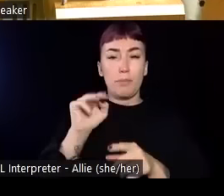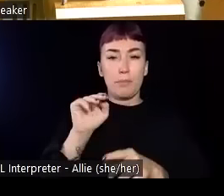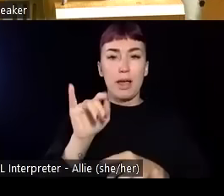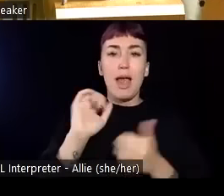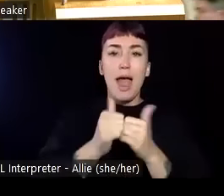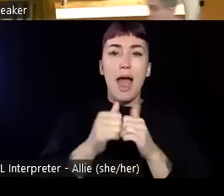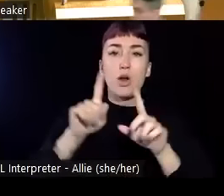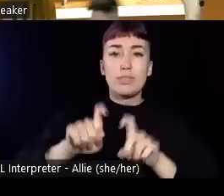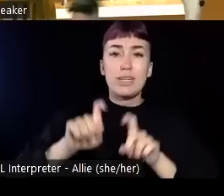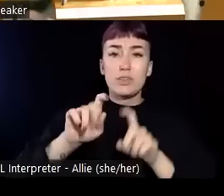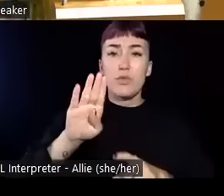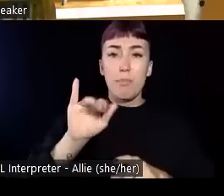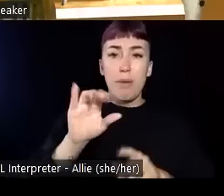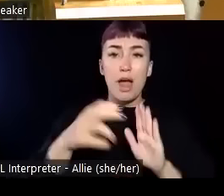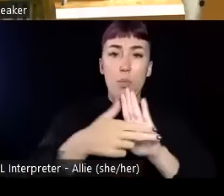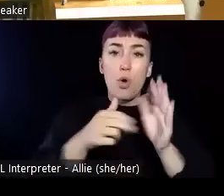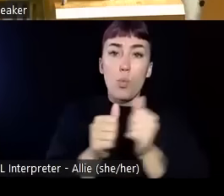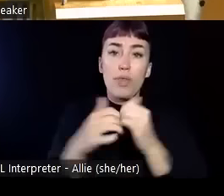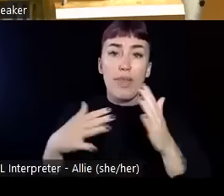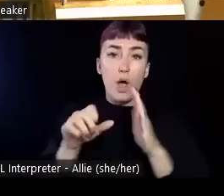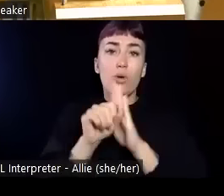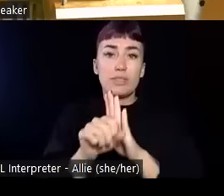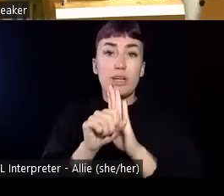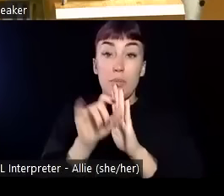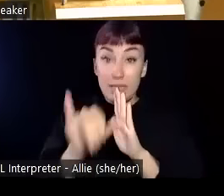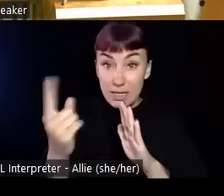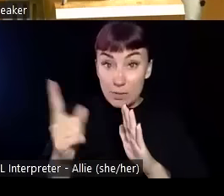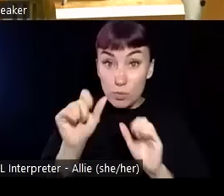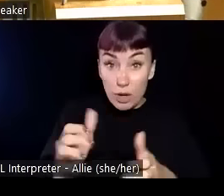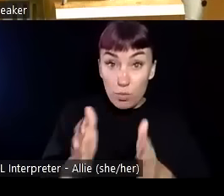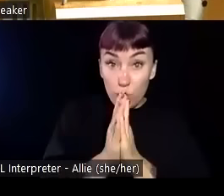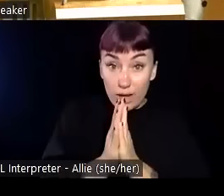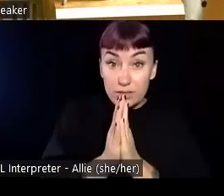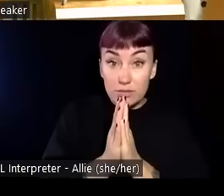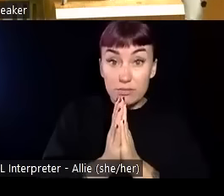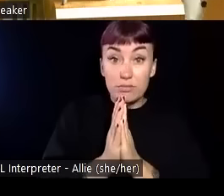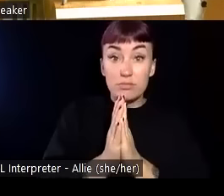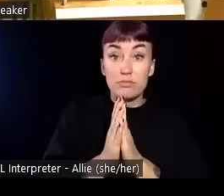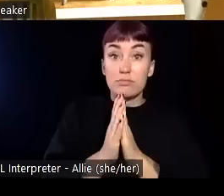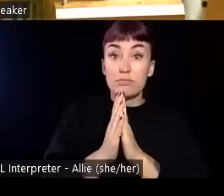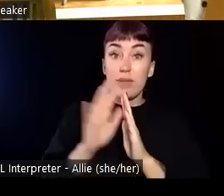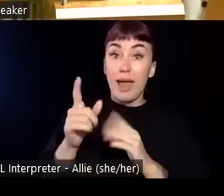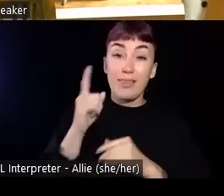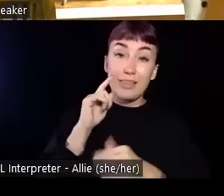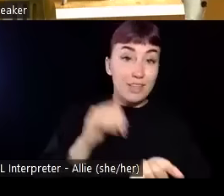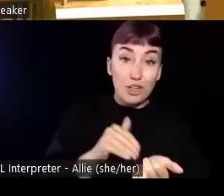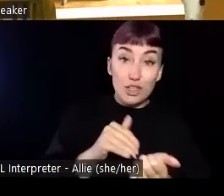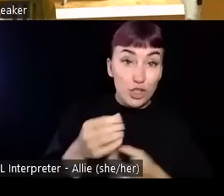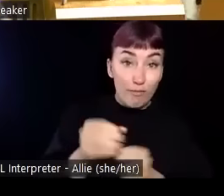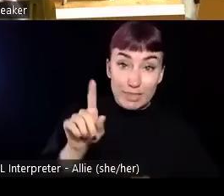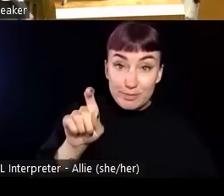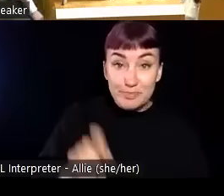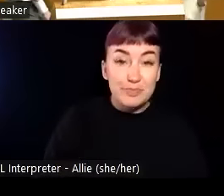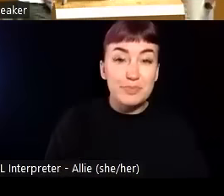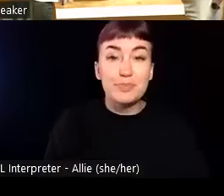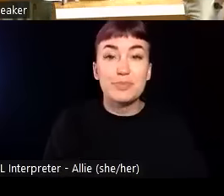without any symptoms? And is this something that we can request at our friendly doctor's office?